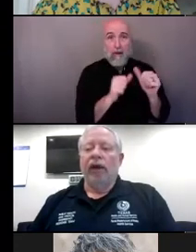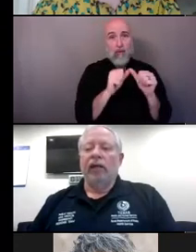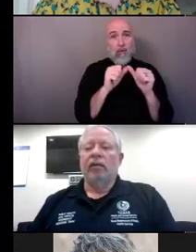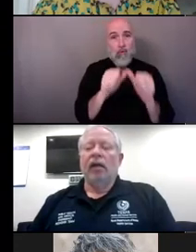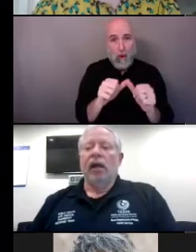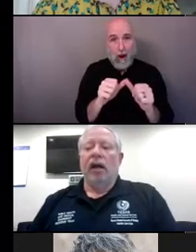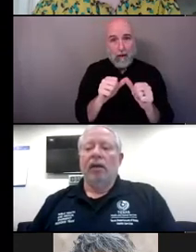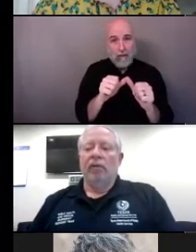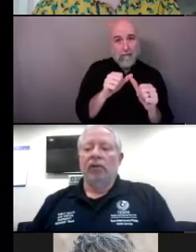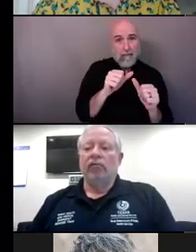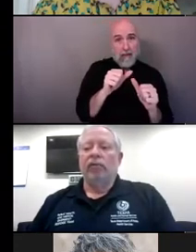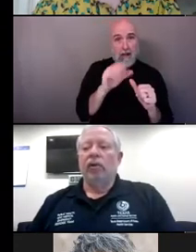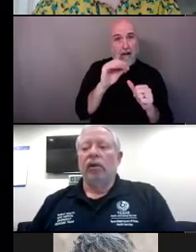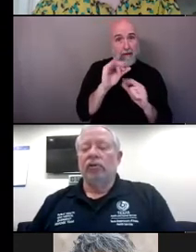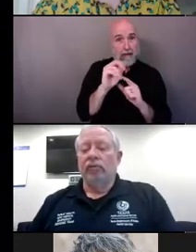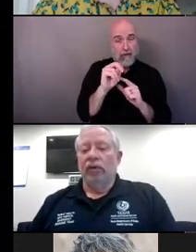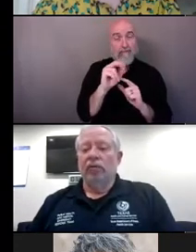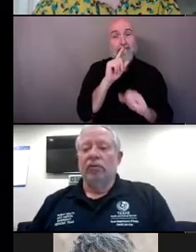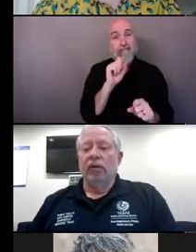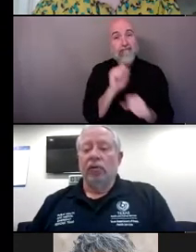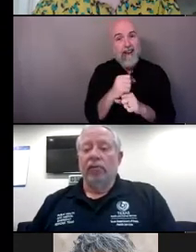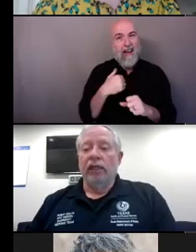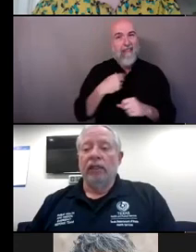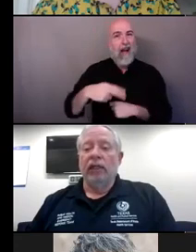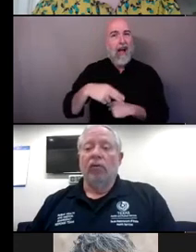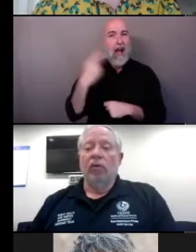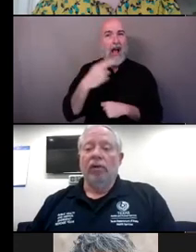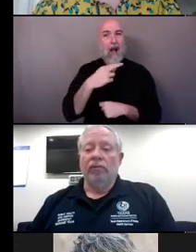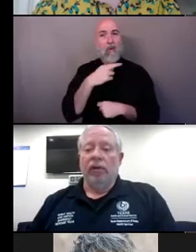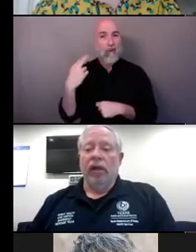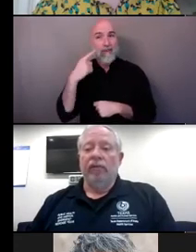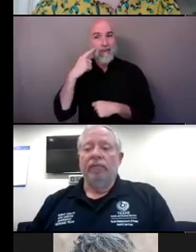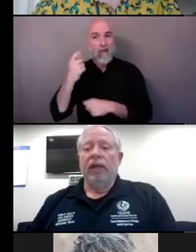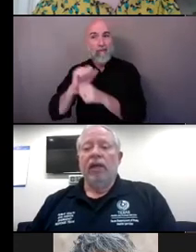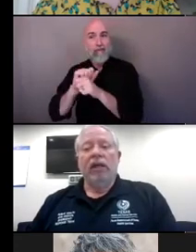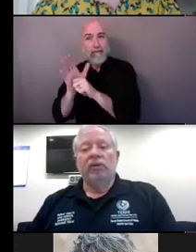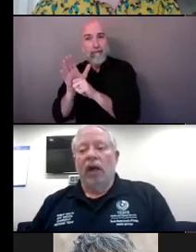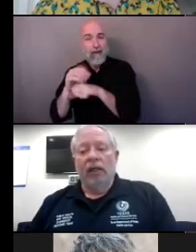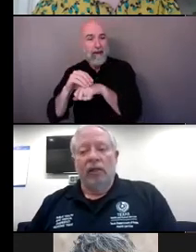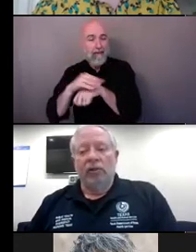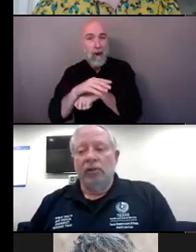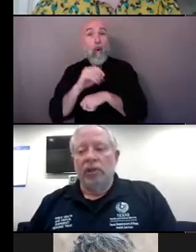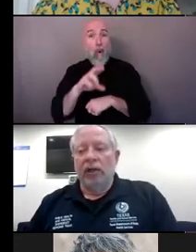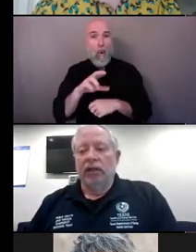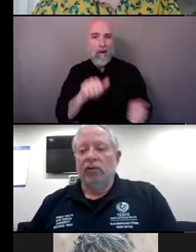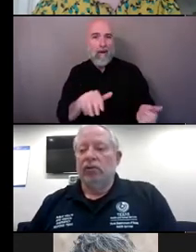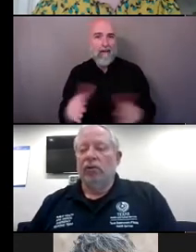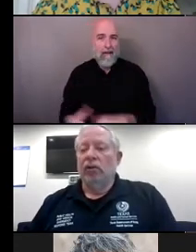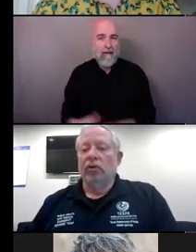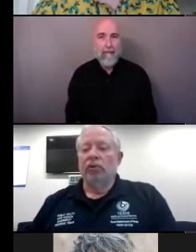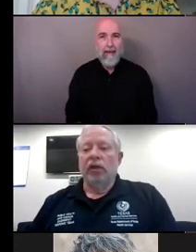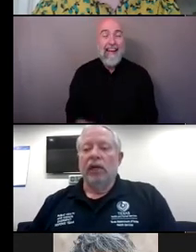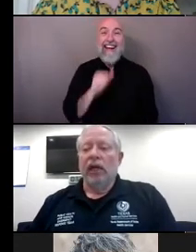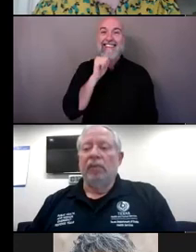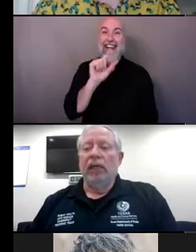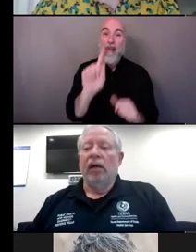are in fact at higher risk for a severe COVID-19 or loss of life. It's not an exclusionary list. So in